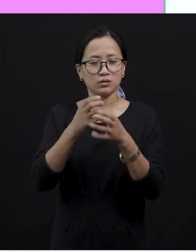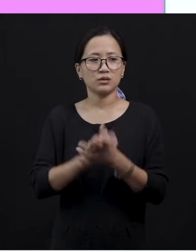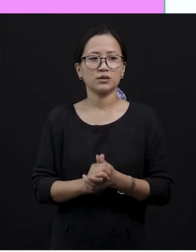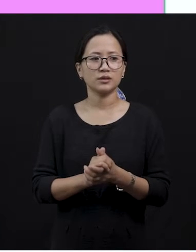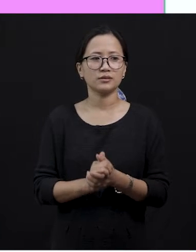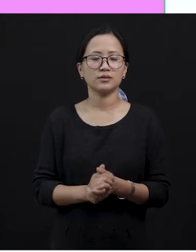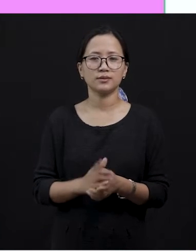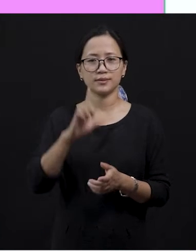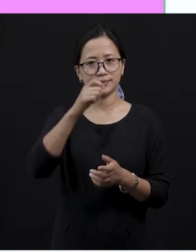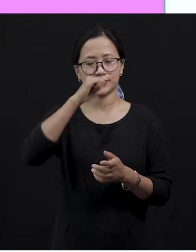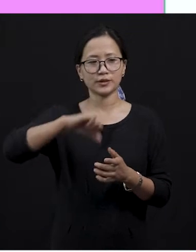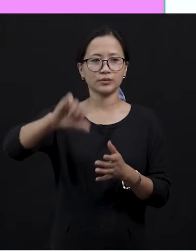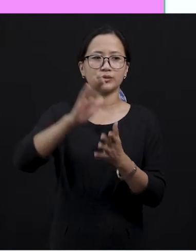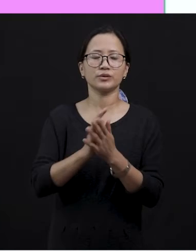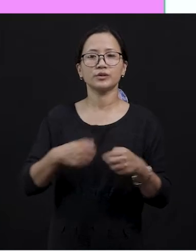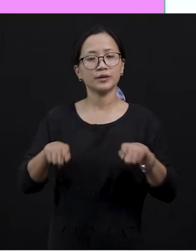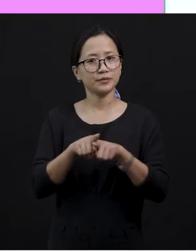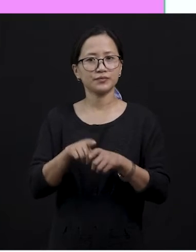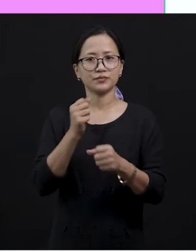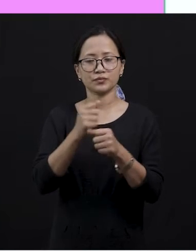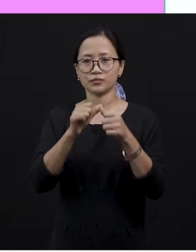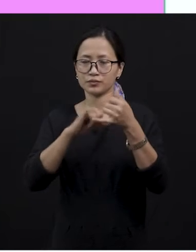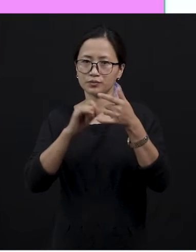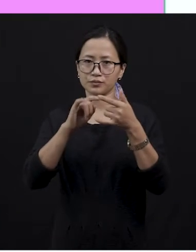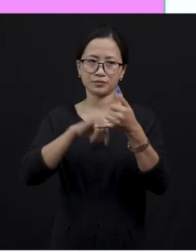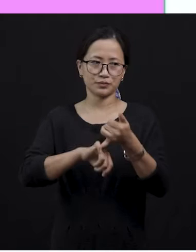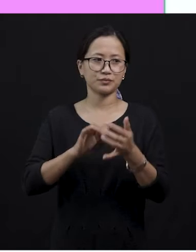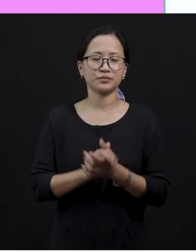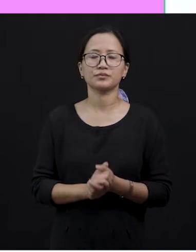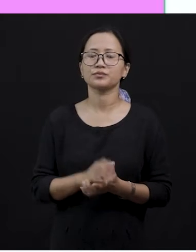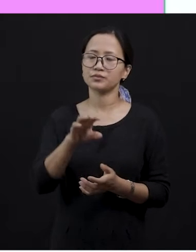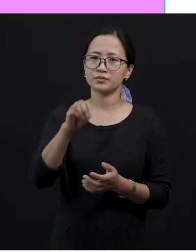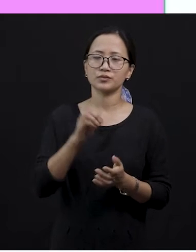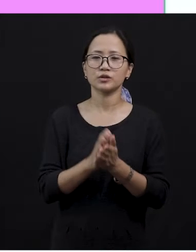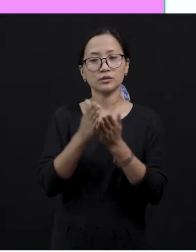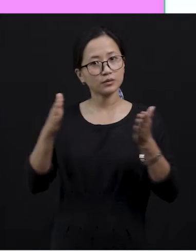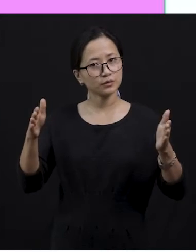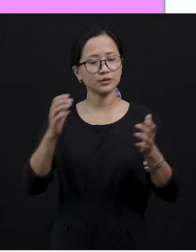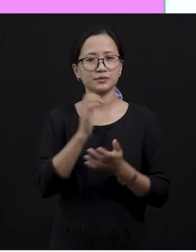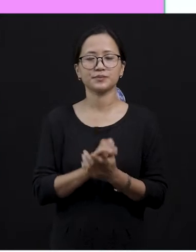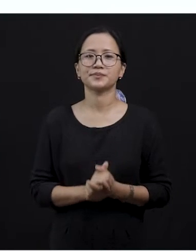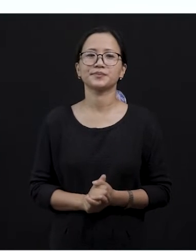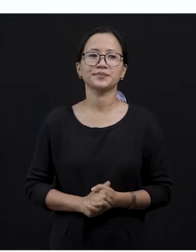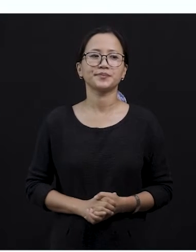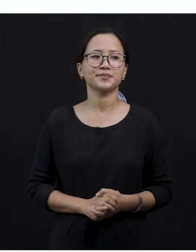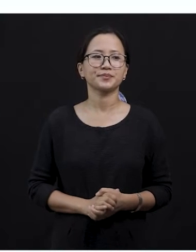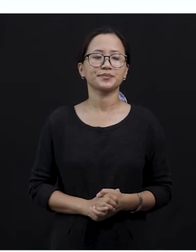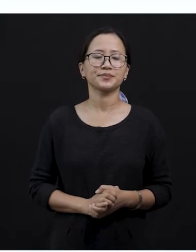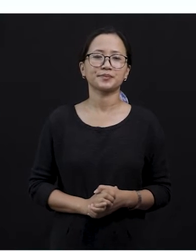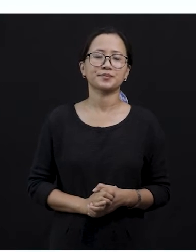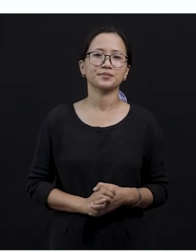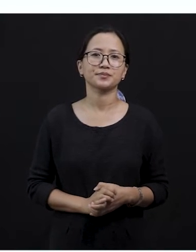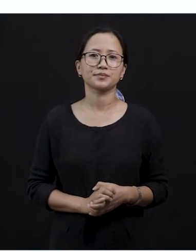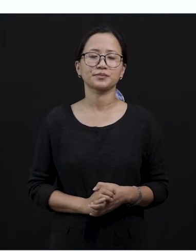occupy space. Solid, liquids, and gases be jaga khai. Okay? Now let